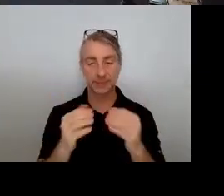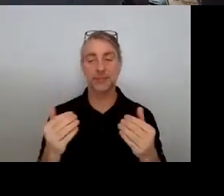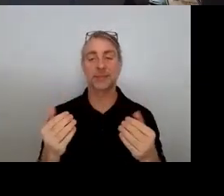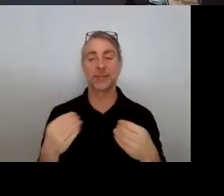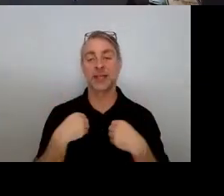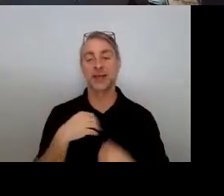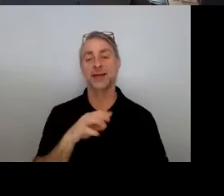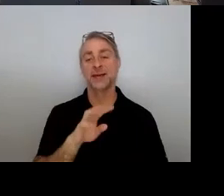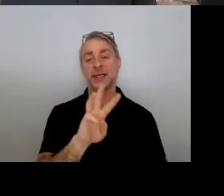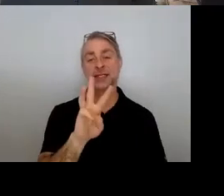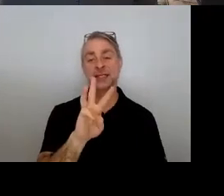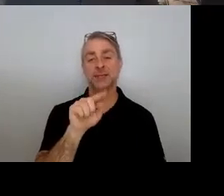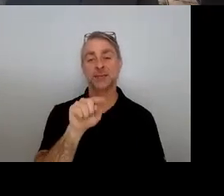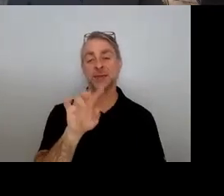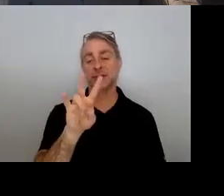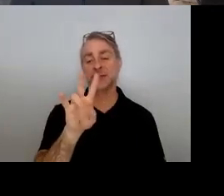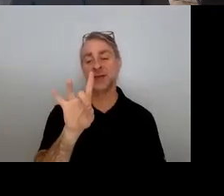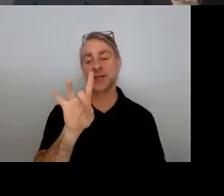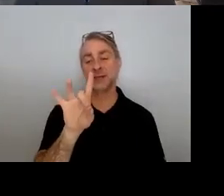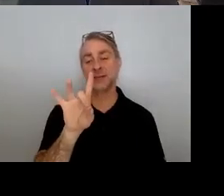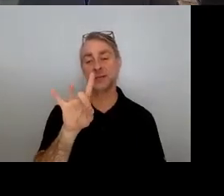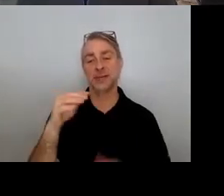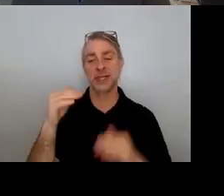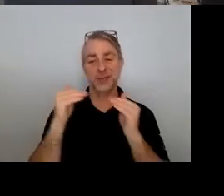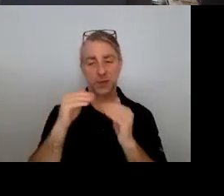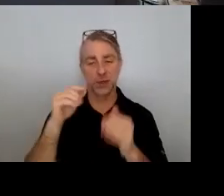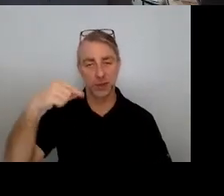about 6.78.